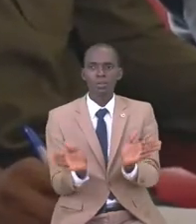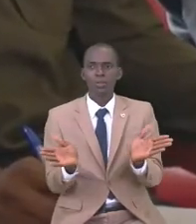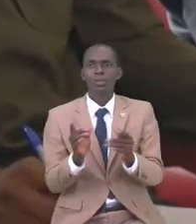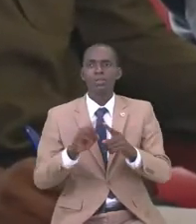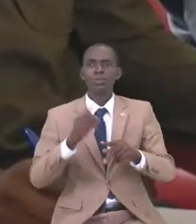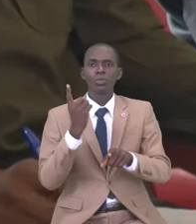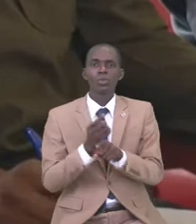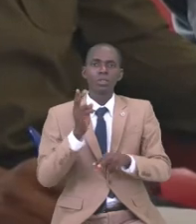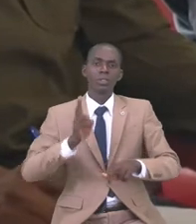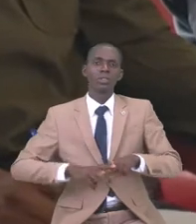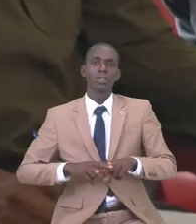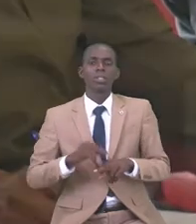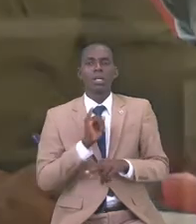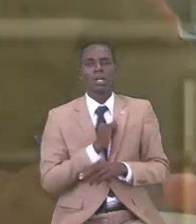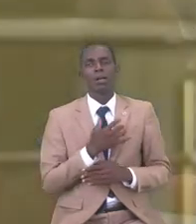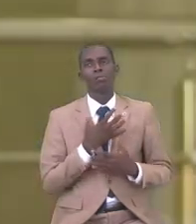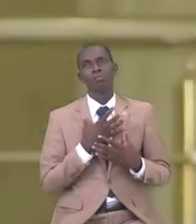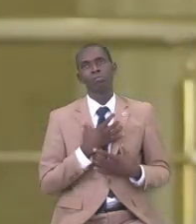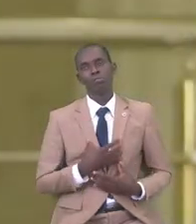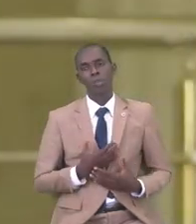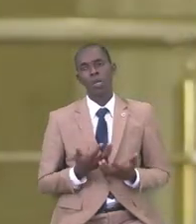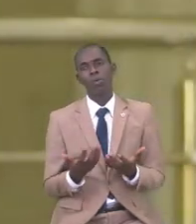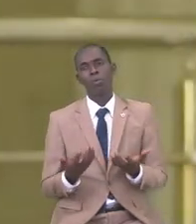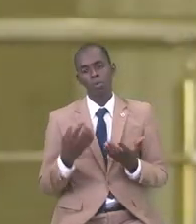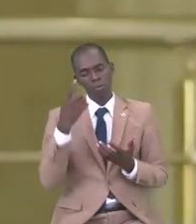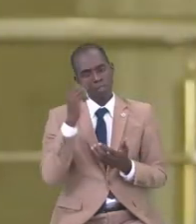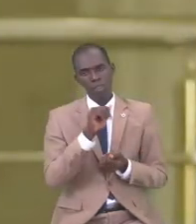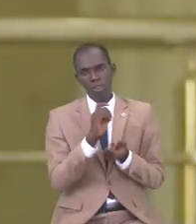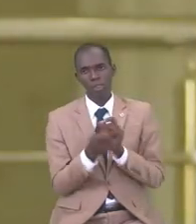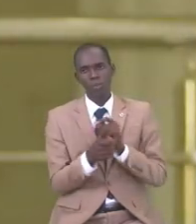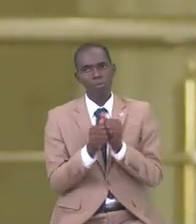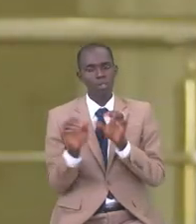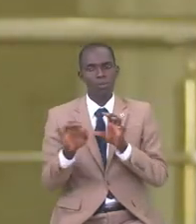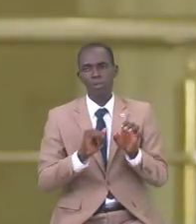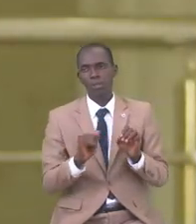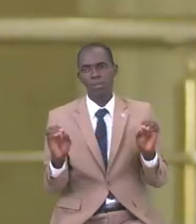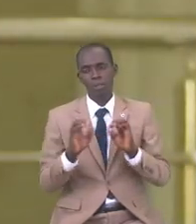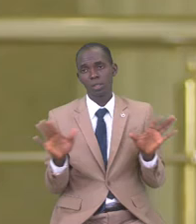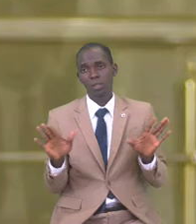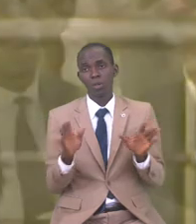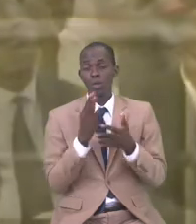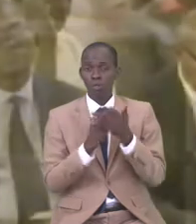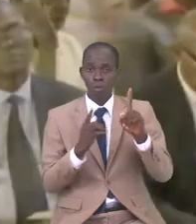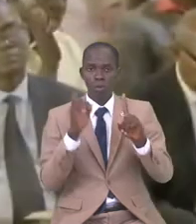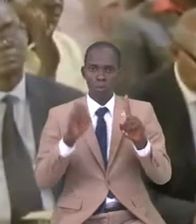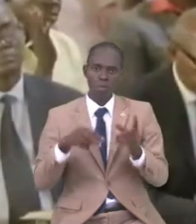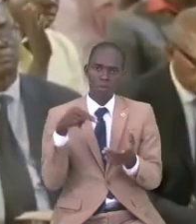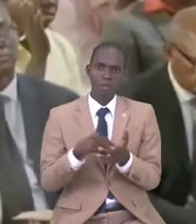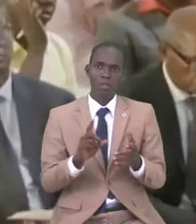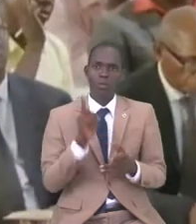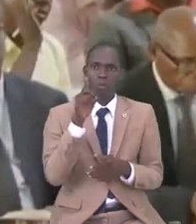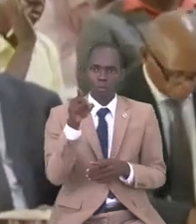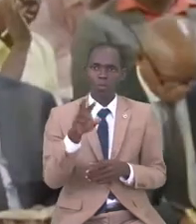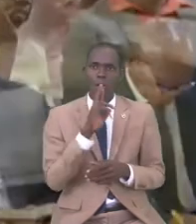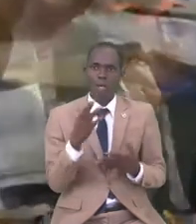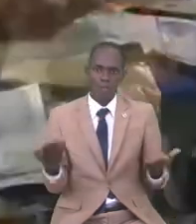wish for a change. Somebody is going to rise up. And you are here. I said you